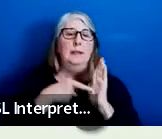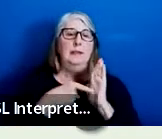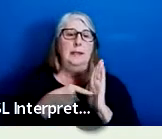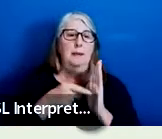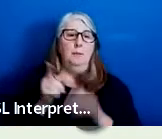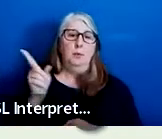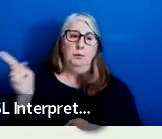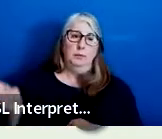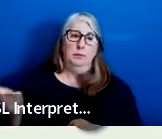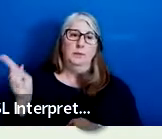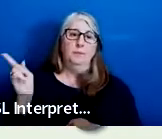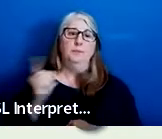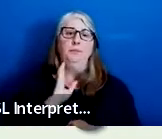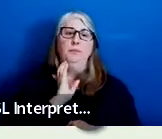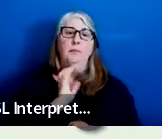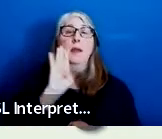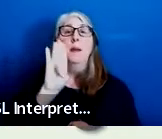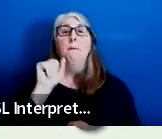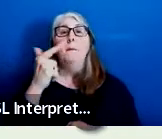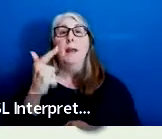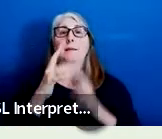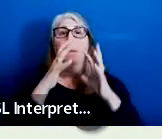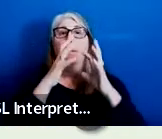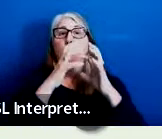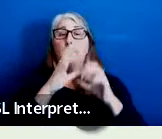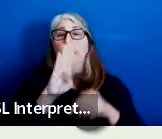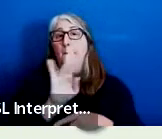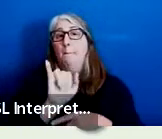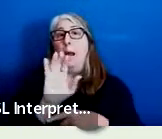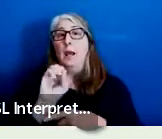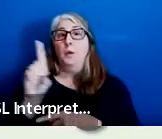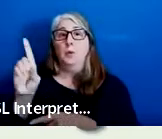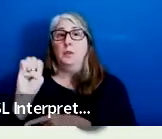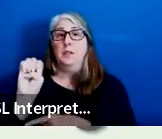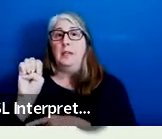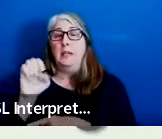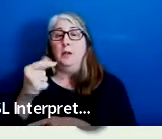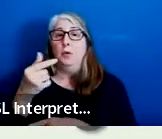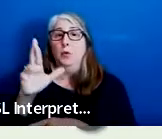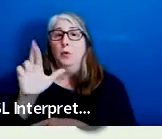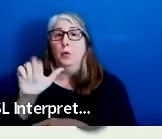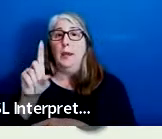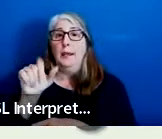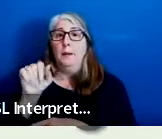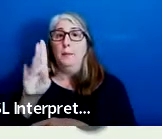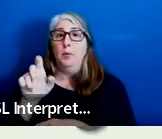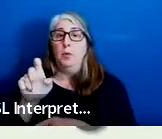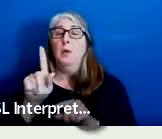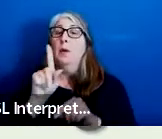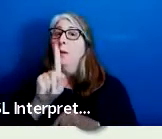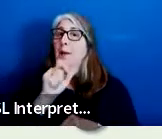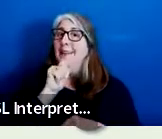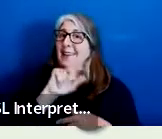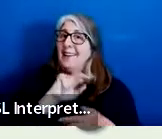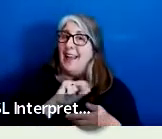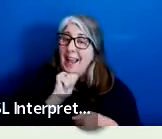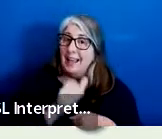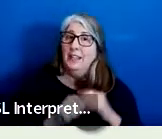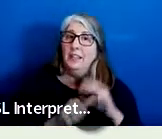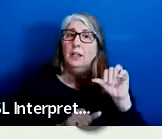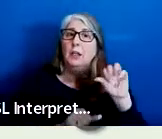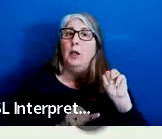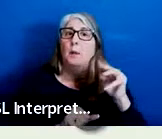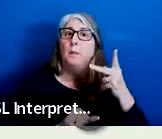that are biodegradable but not compostable are not accepted. Biodegradable and compostable are